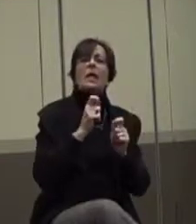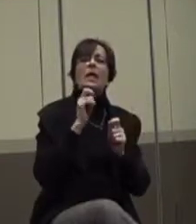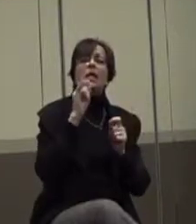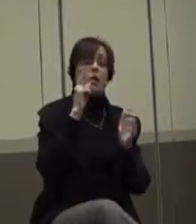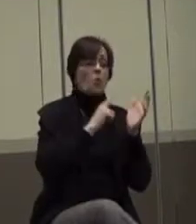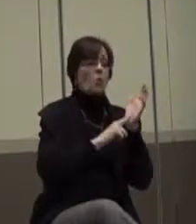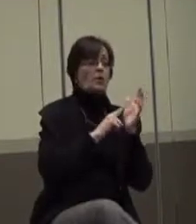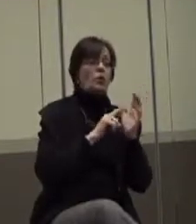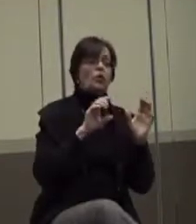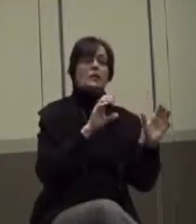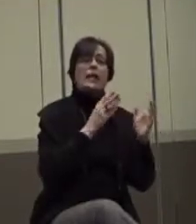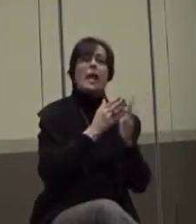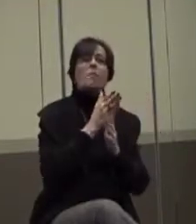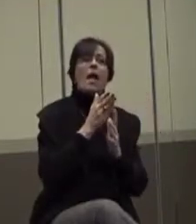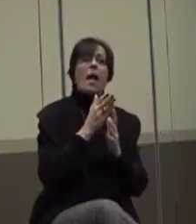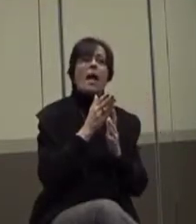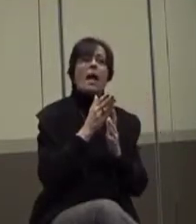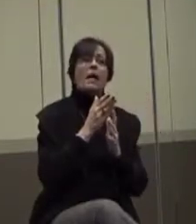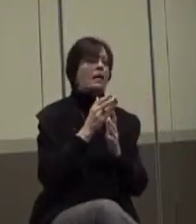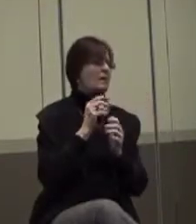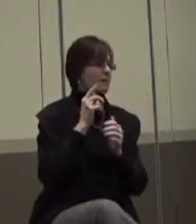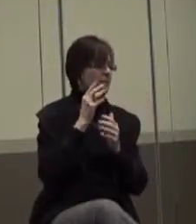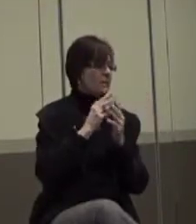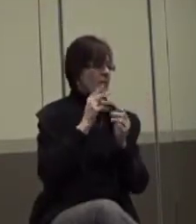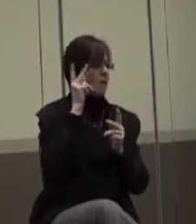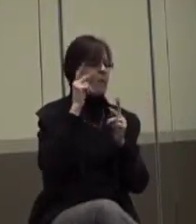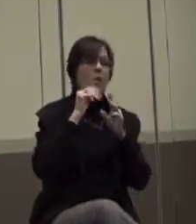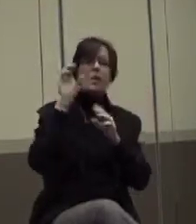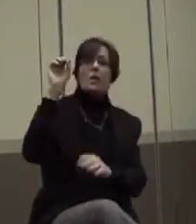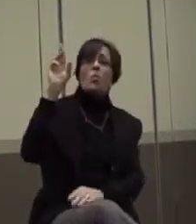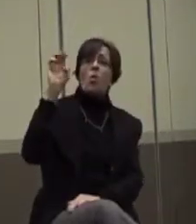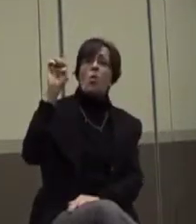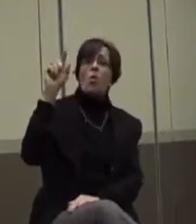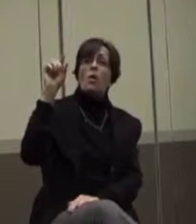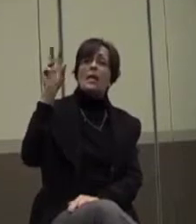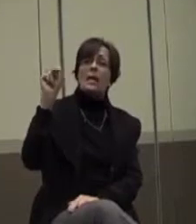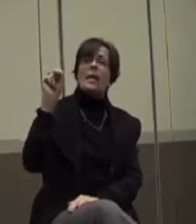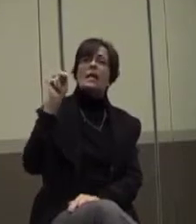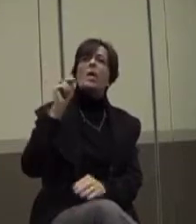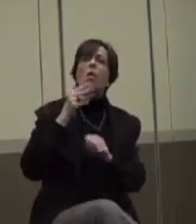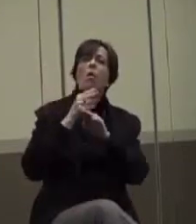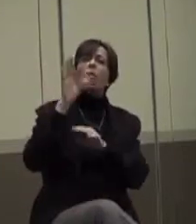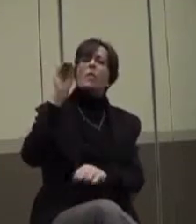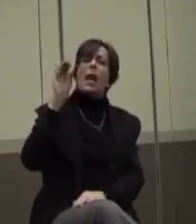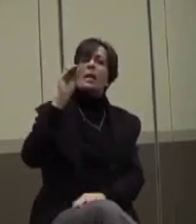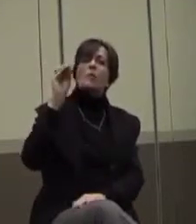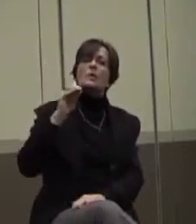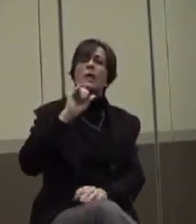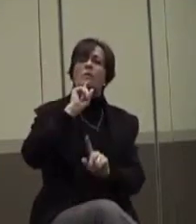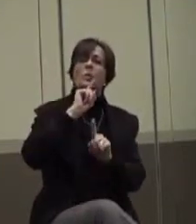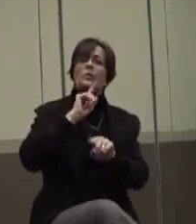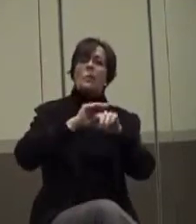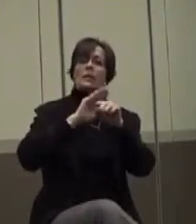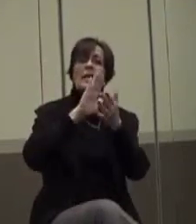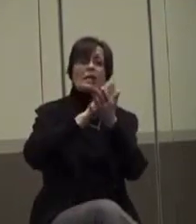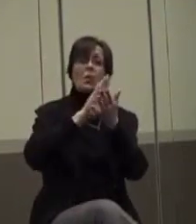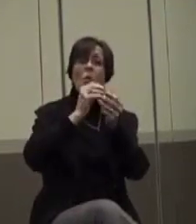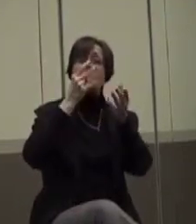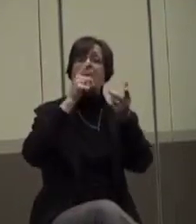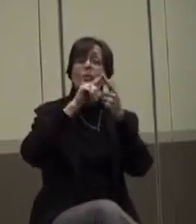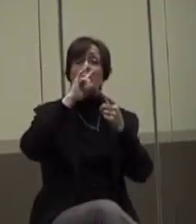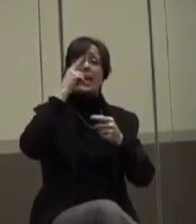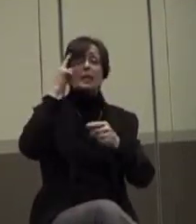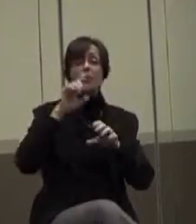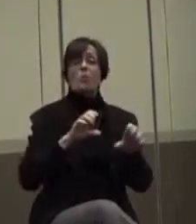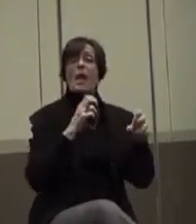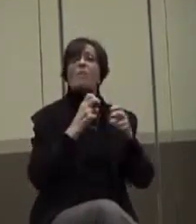by the Colvin and some of the people out in Oregon that over 90% of the responses that schools give to kids for behavior